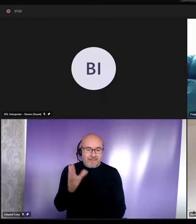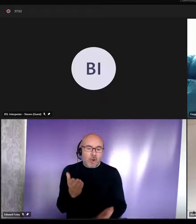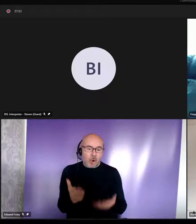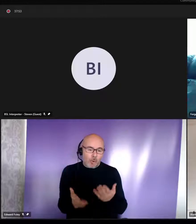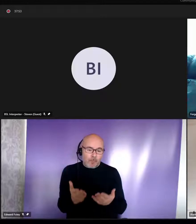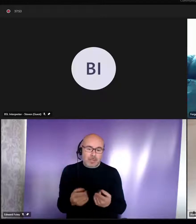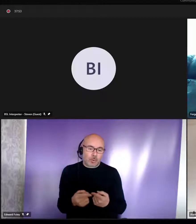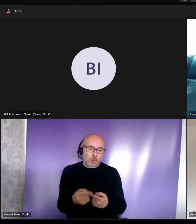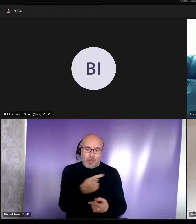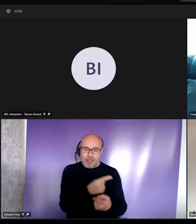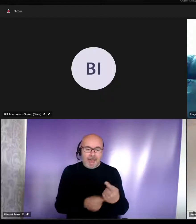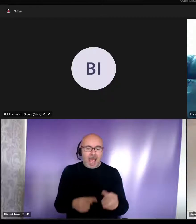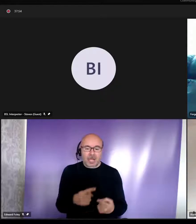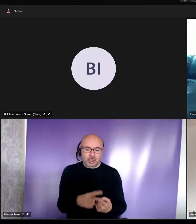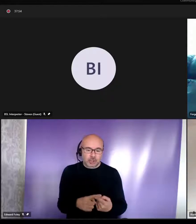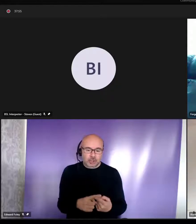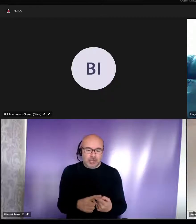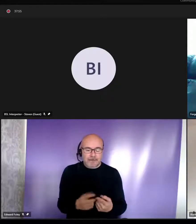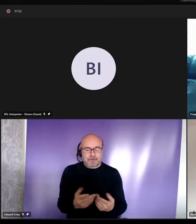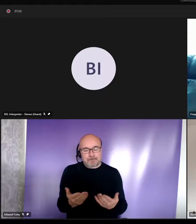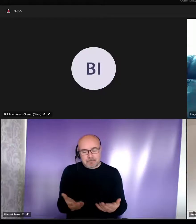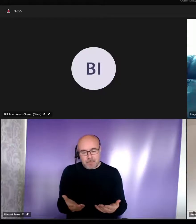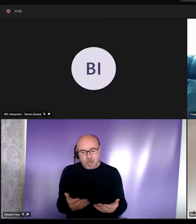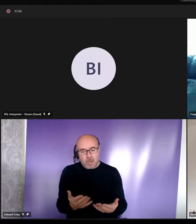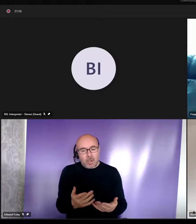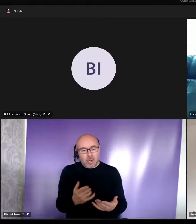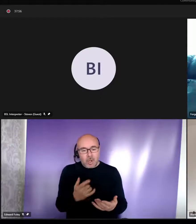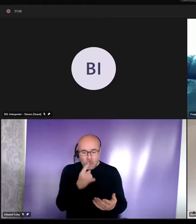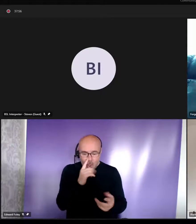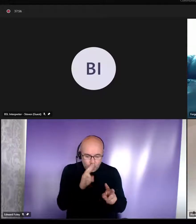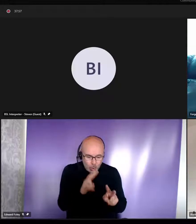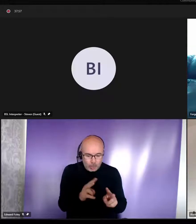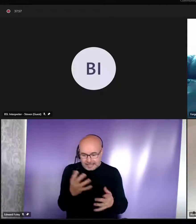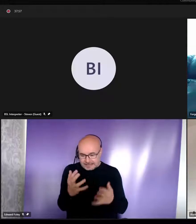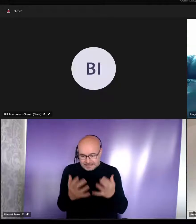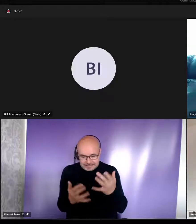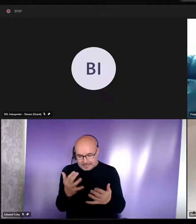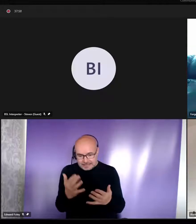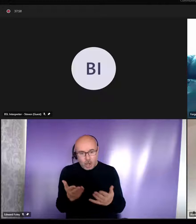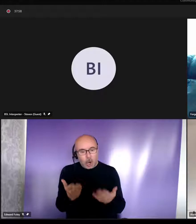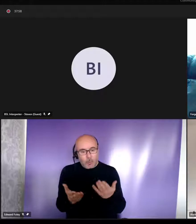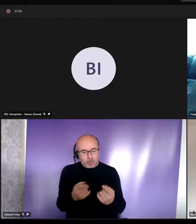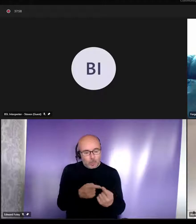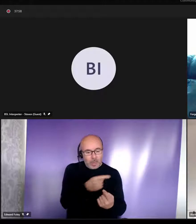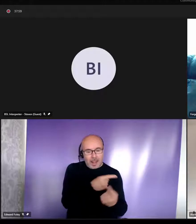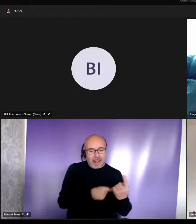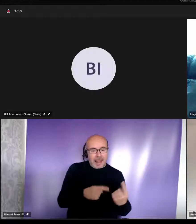But again, obviously, when we're looking at our figures comparing to last year, we know that there's